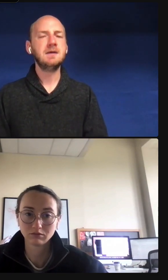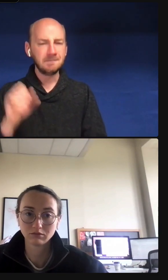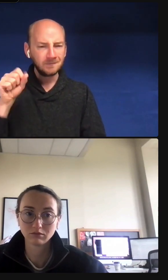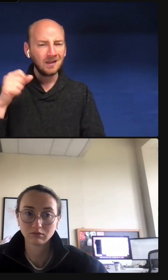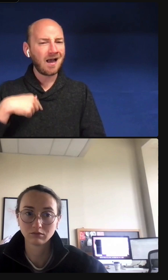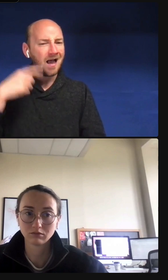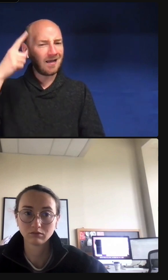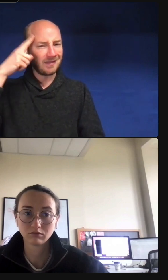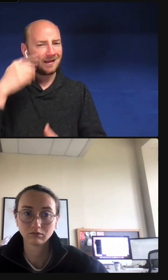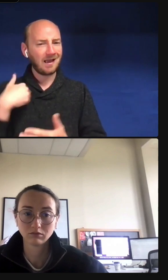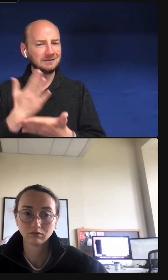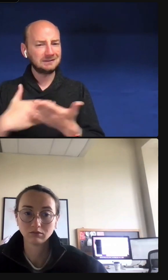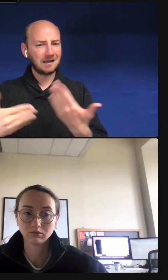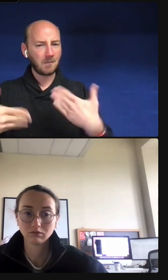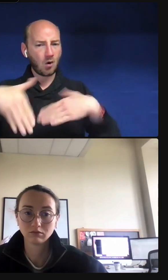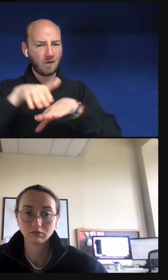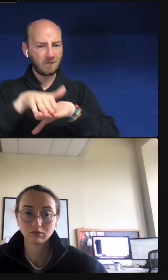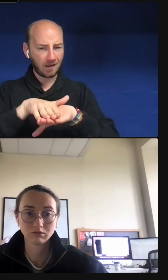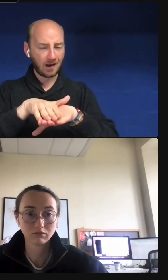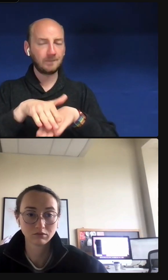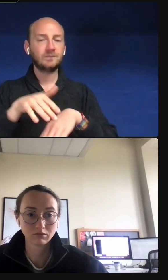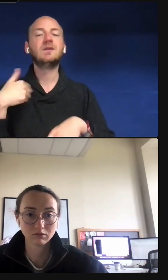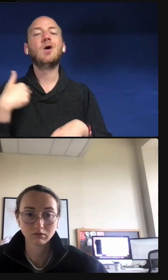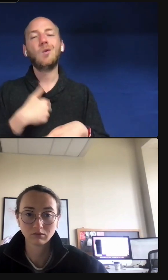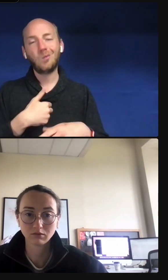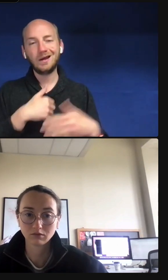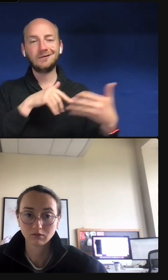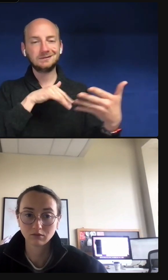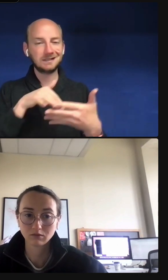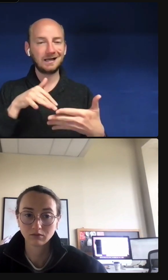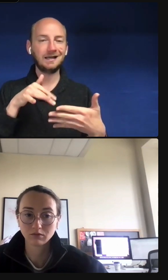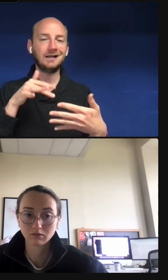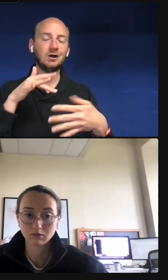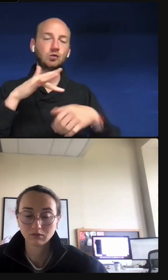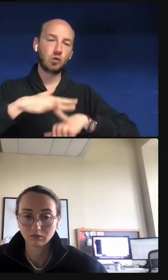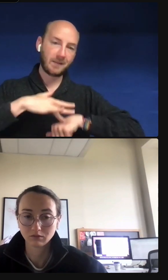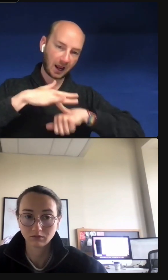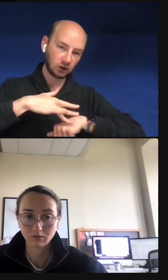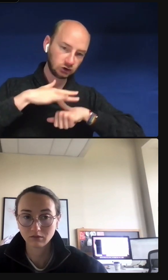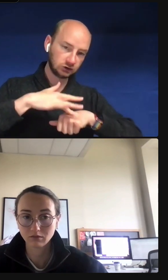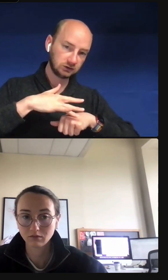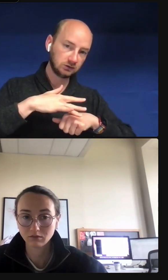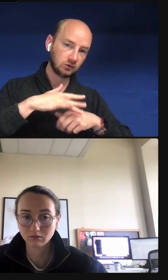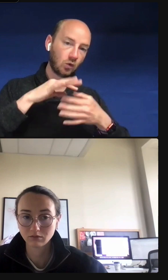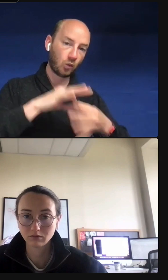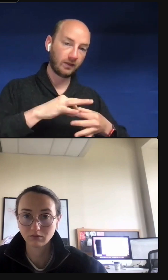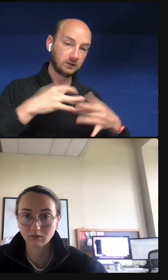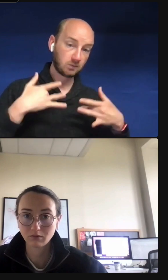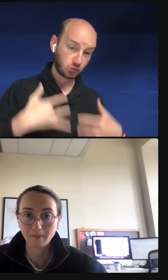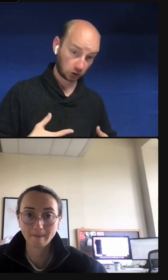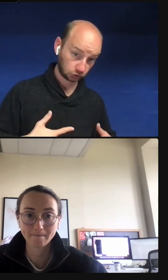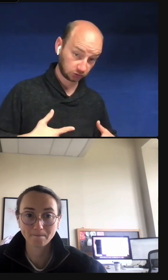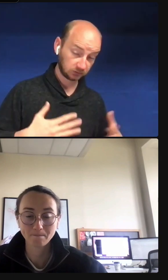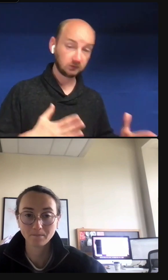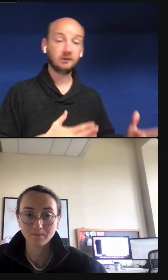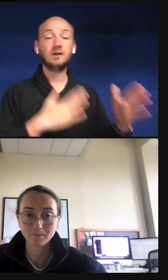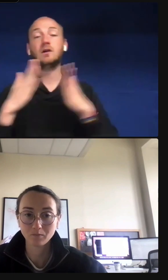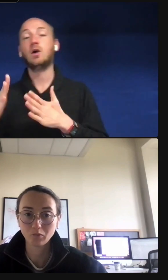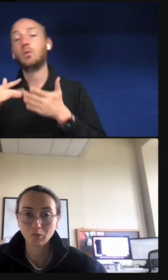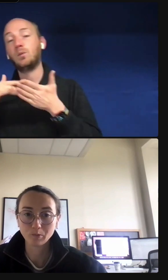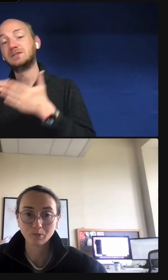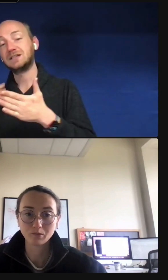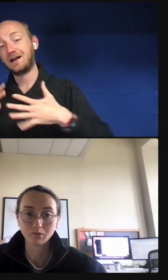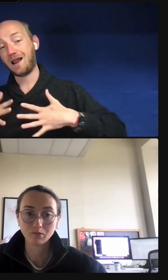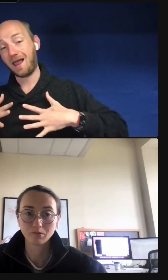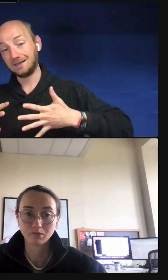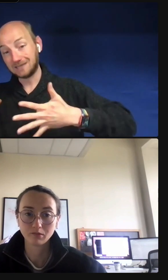in isolation. We study rumination in depression, and we study worry and anxiety as inflexible thought patterns,